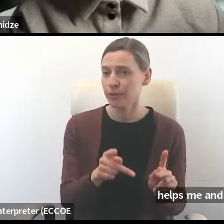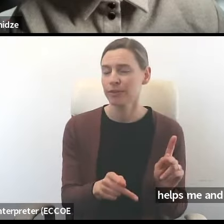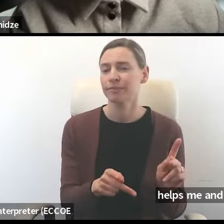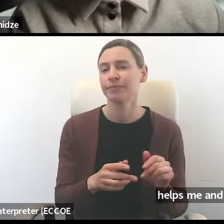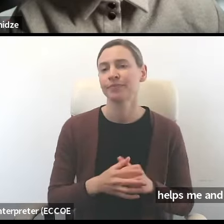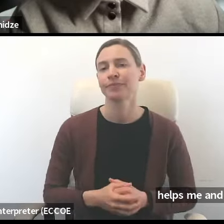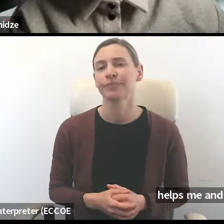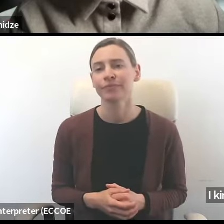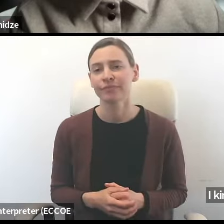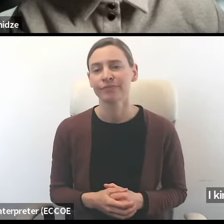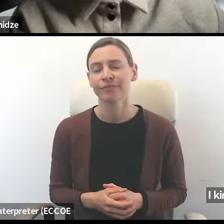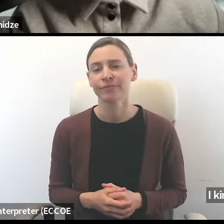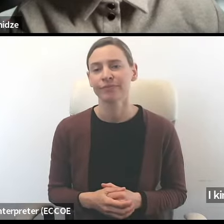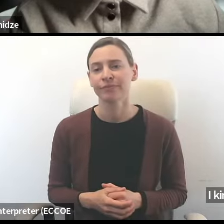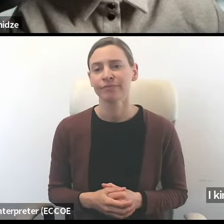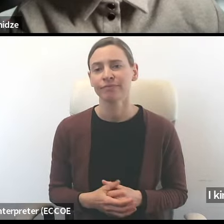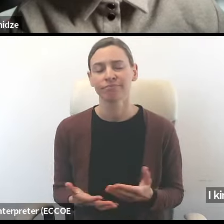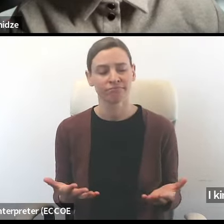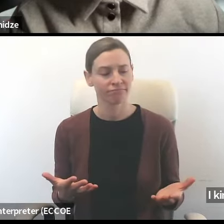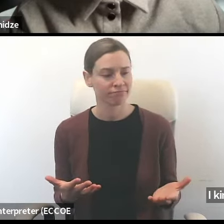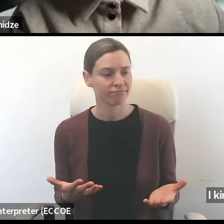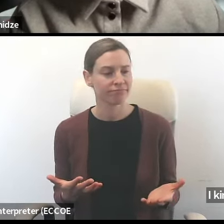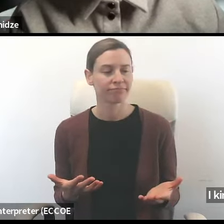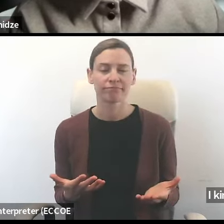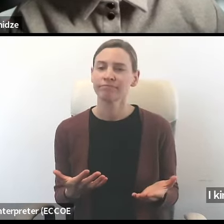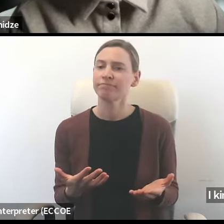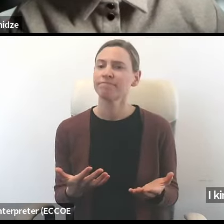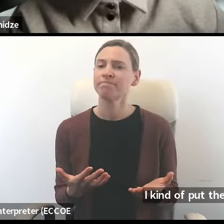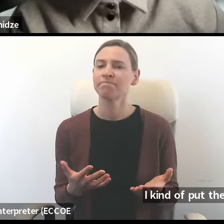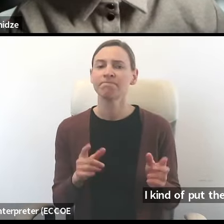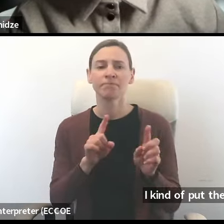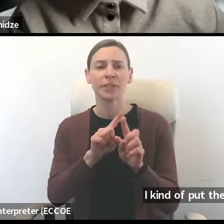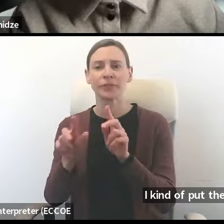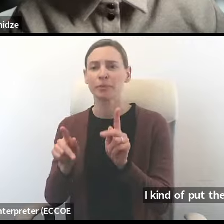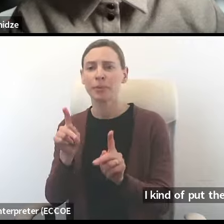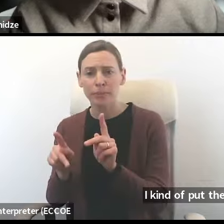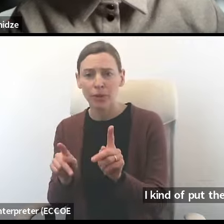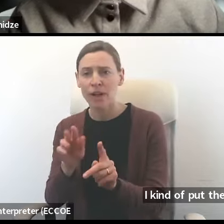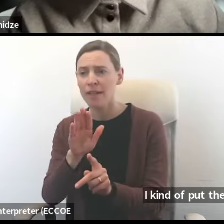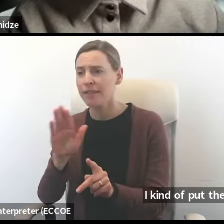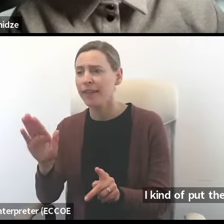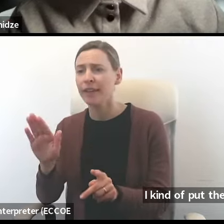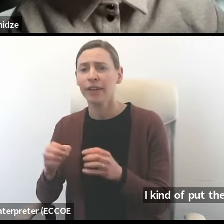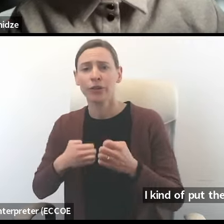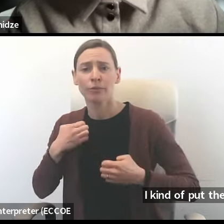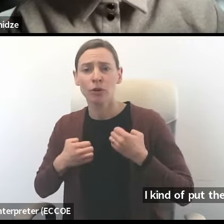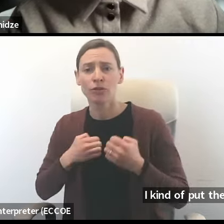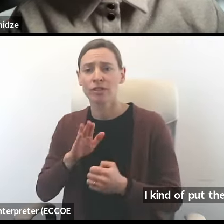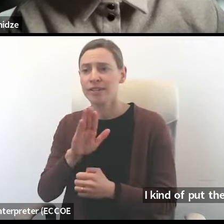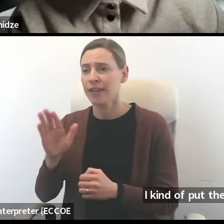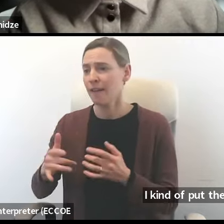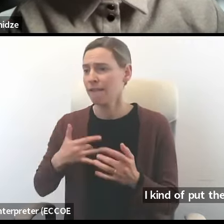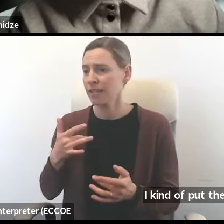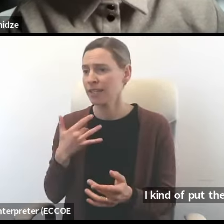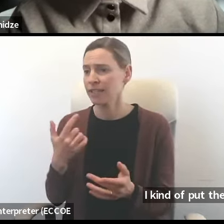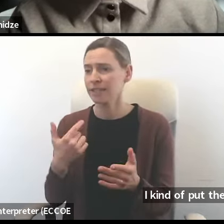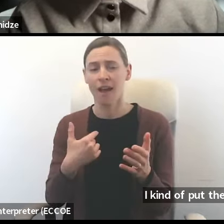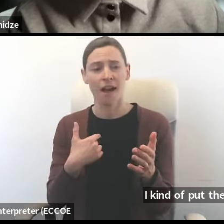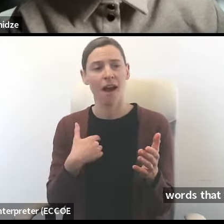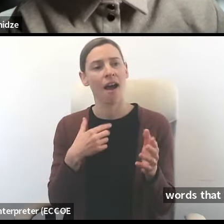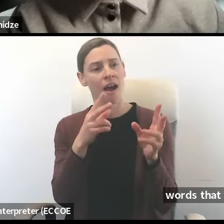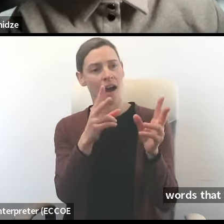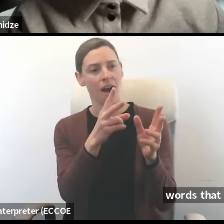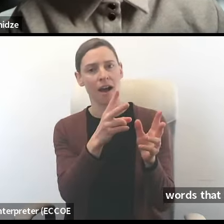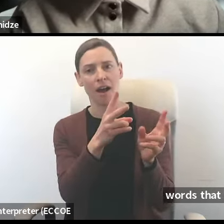the feelings that everyone have in the words that people like, and they want to adopt them